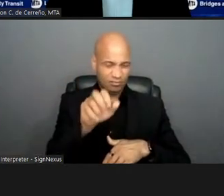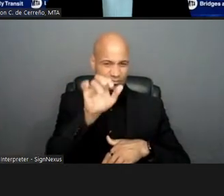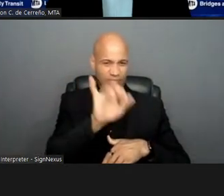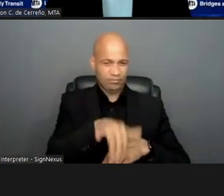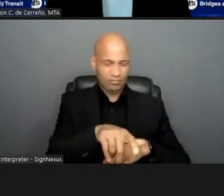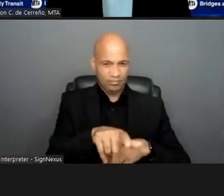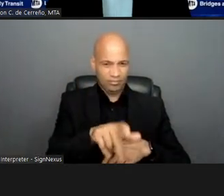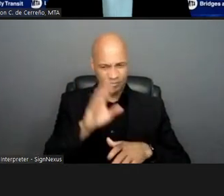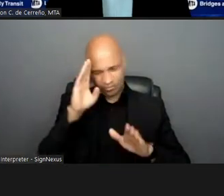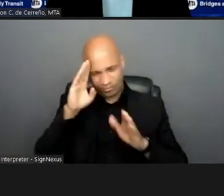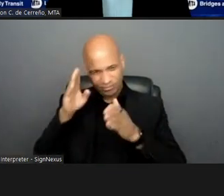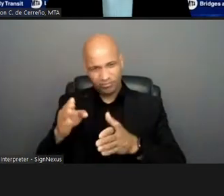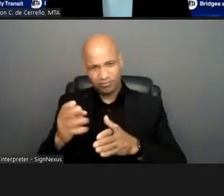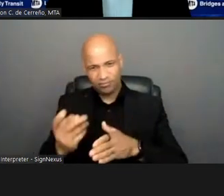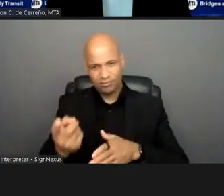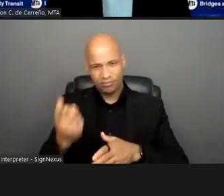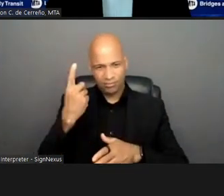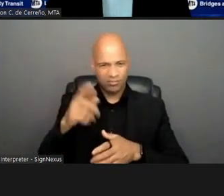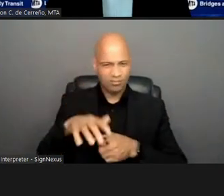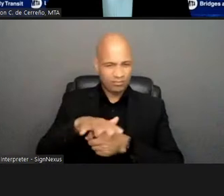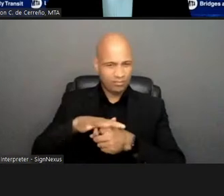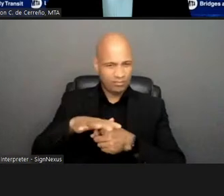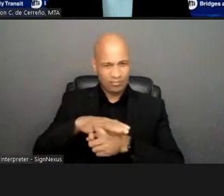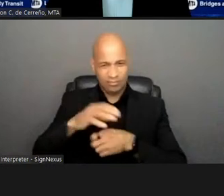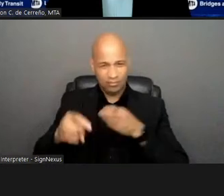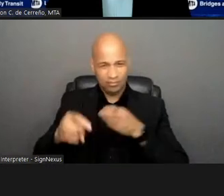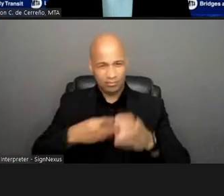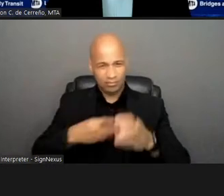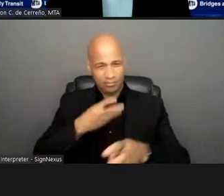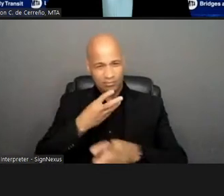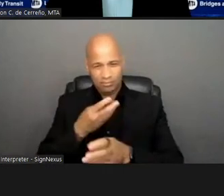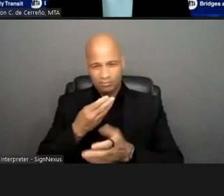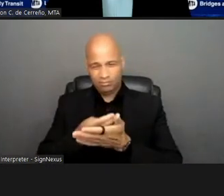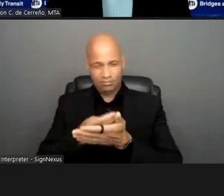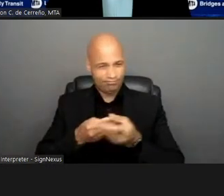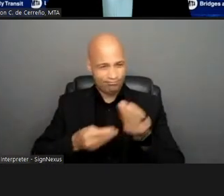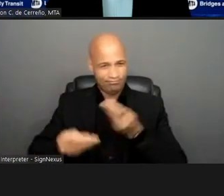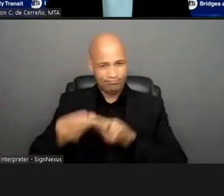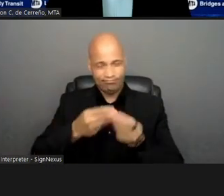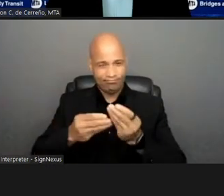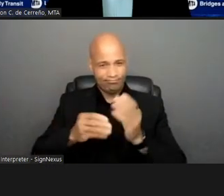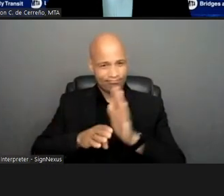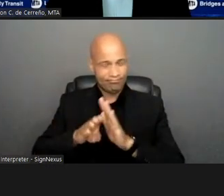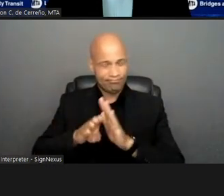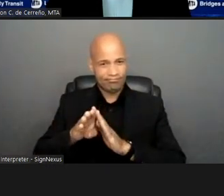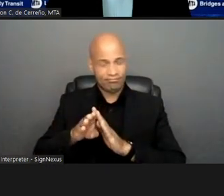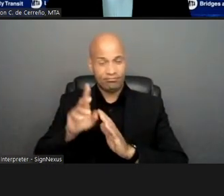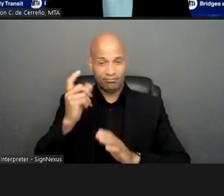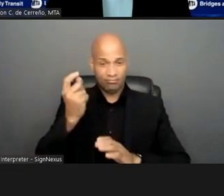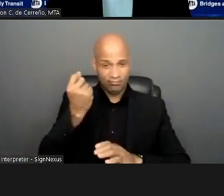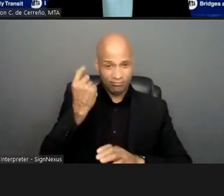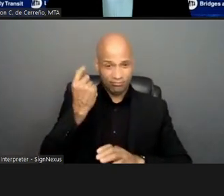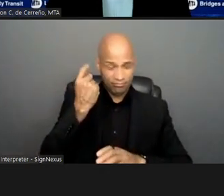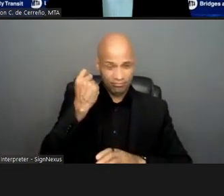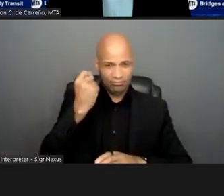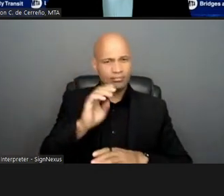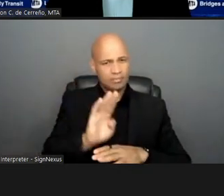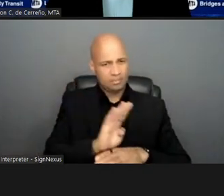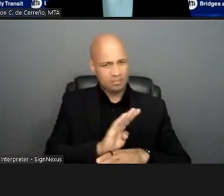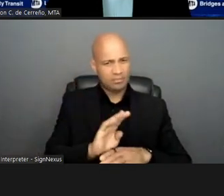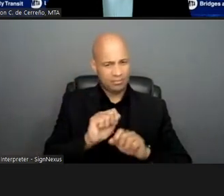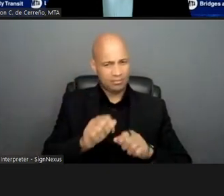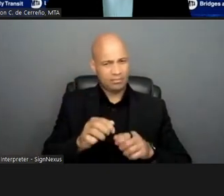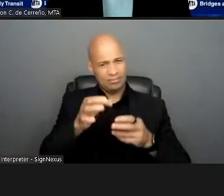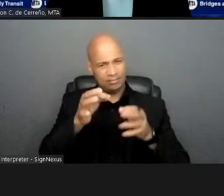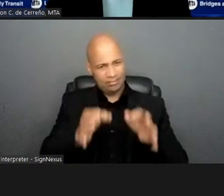and economically productive areas in the world but let's not forget that businesses have a choice and where to locate from a